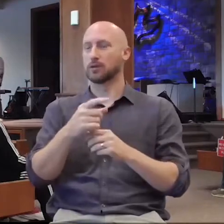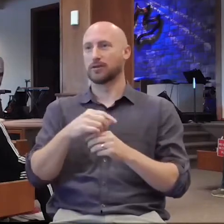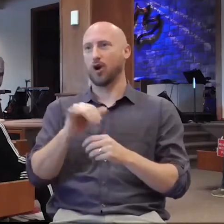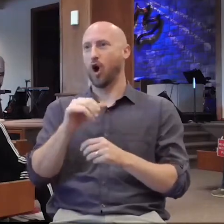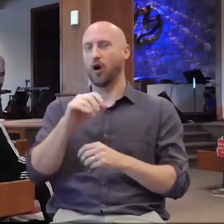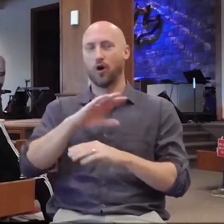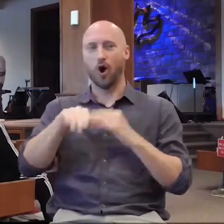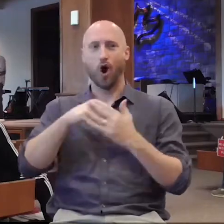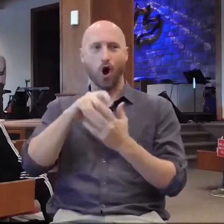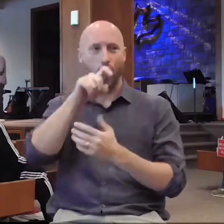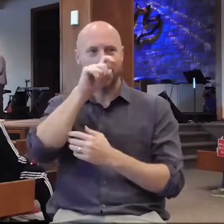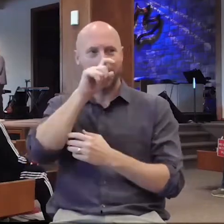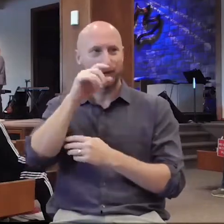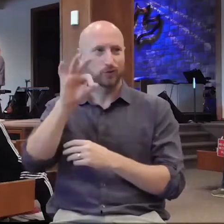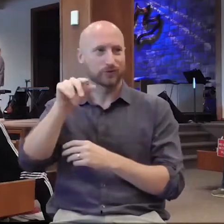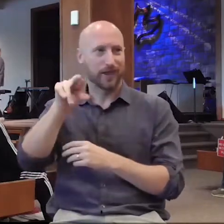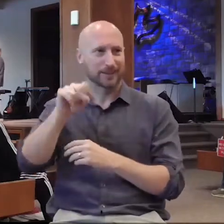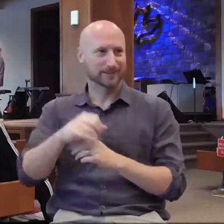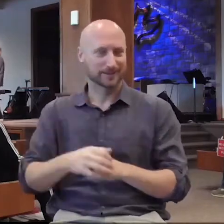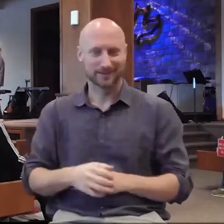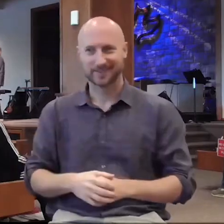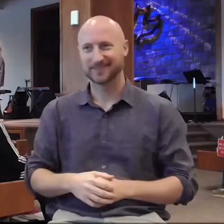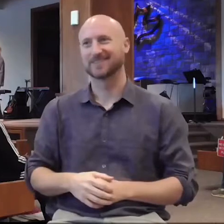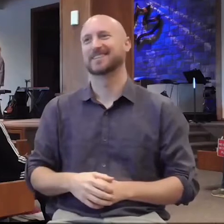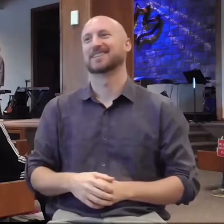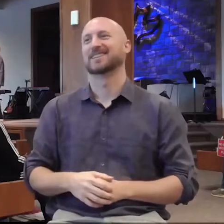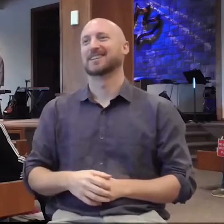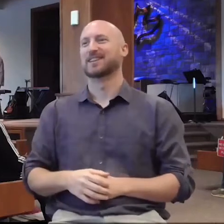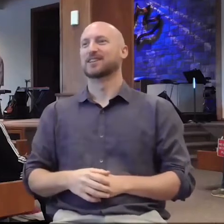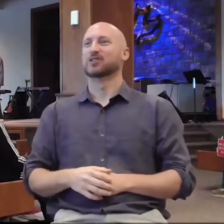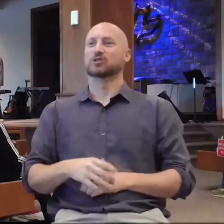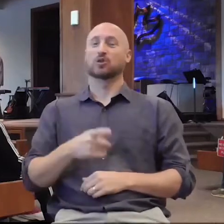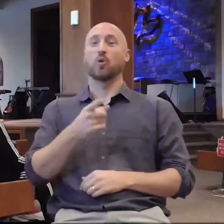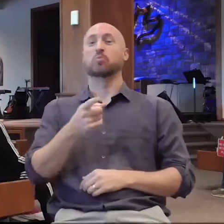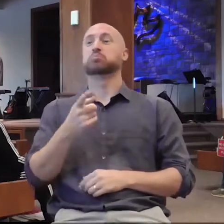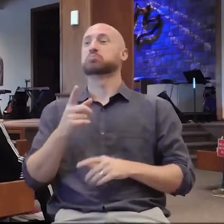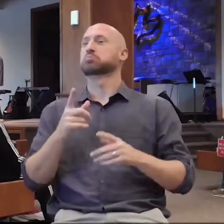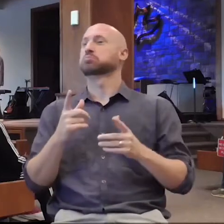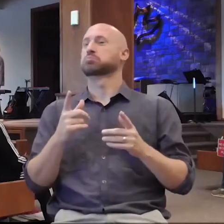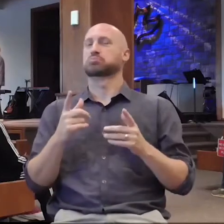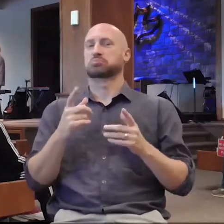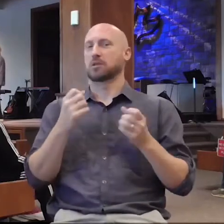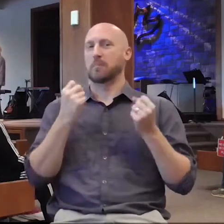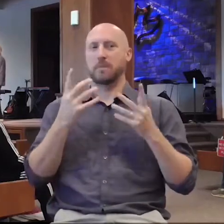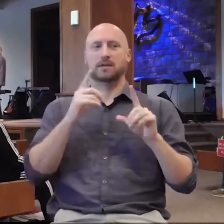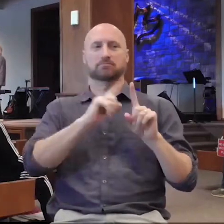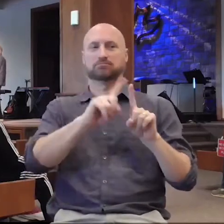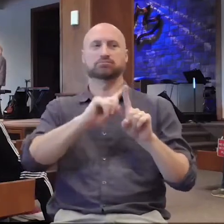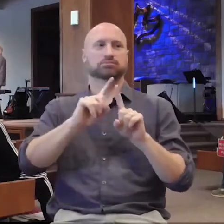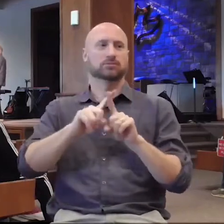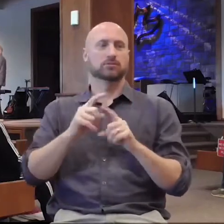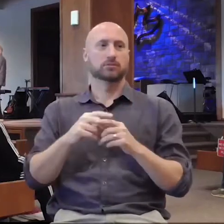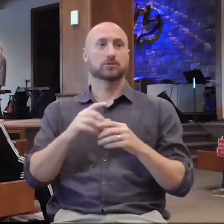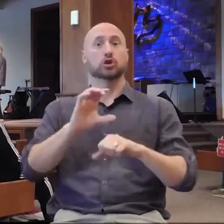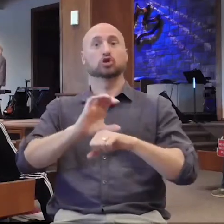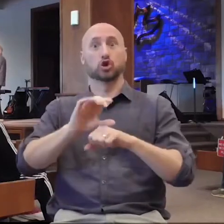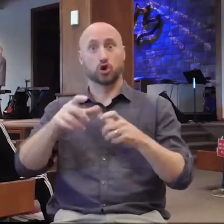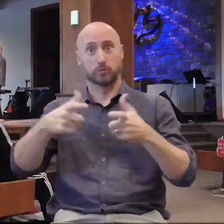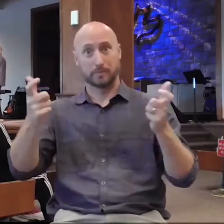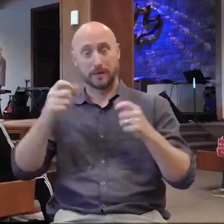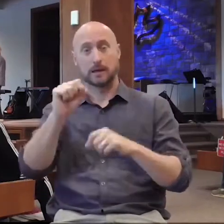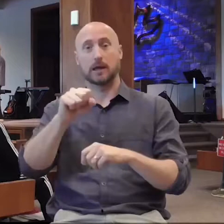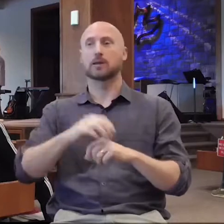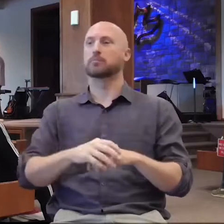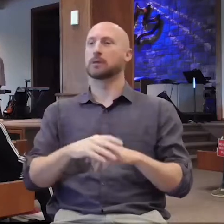that we live in many, many, many ways going on at the same time there. And Jesus